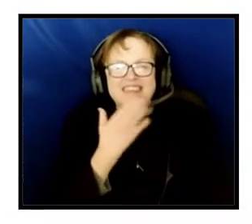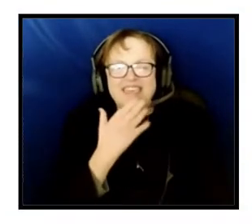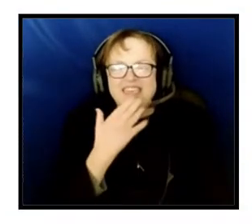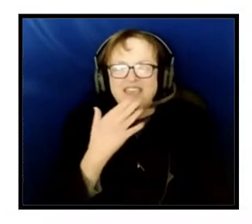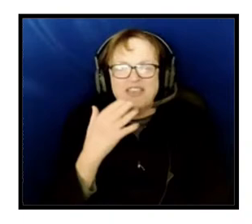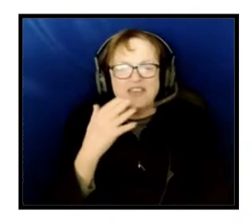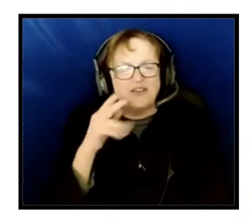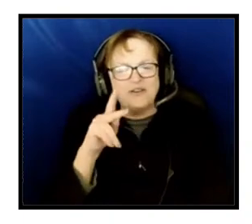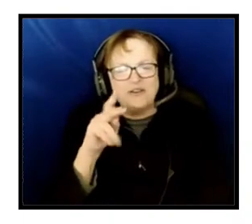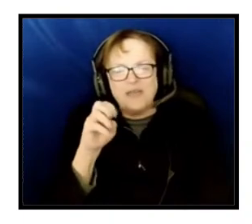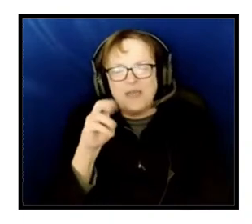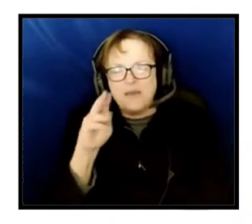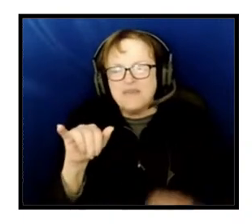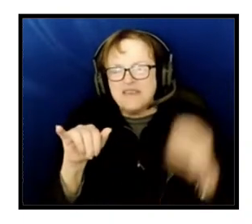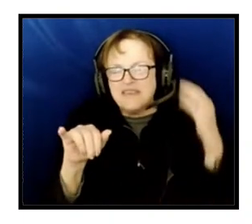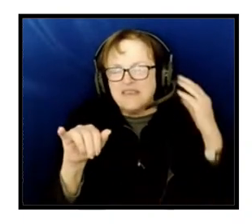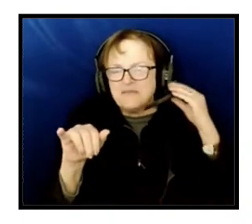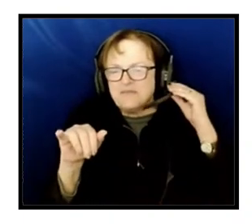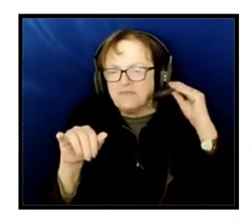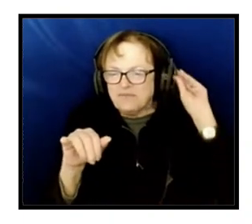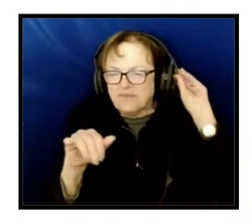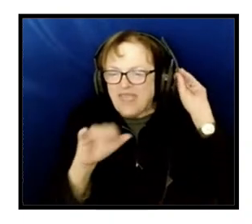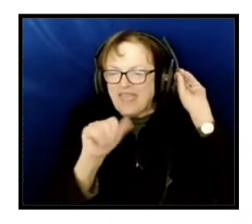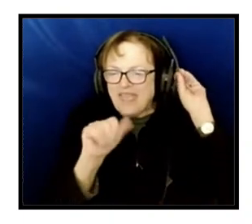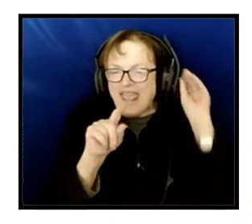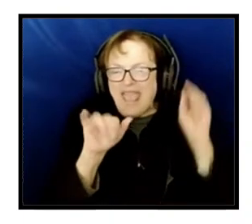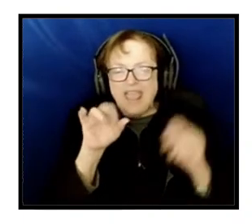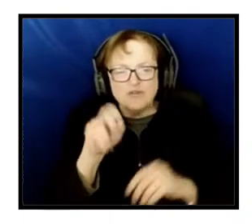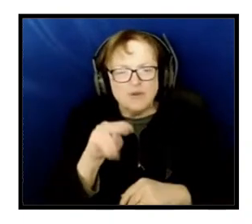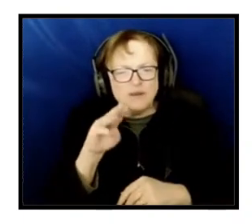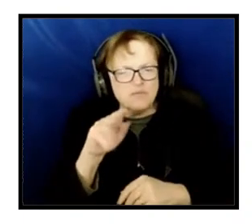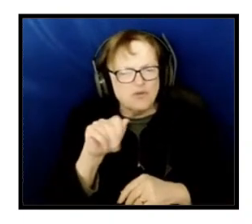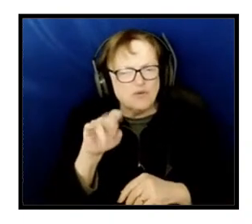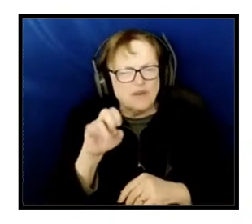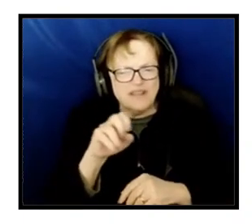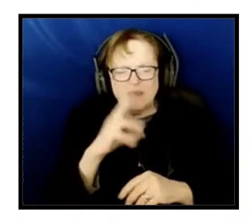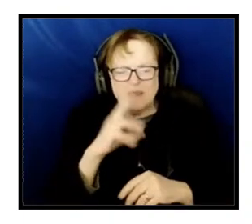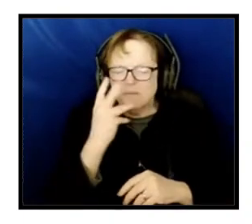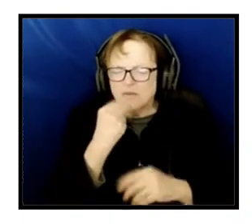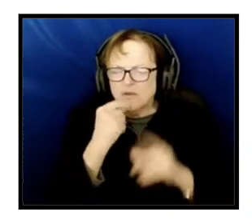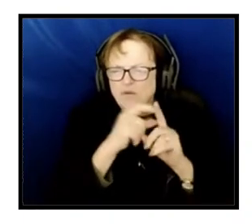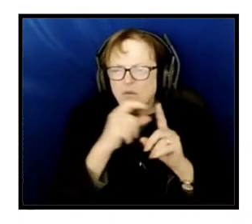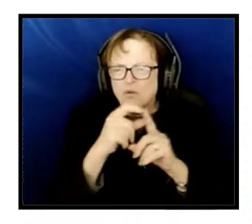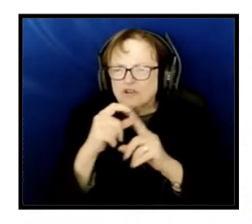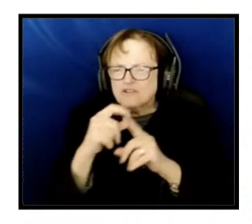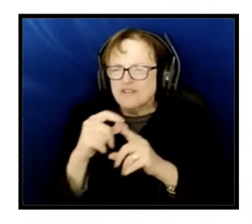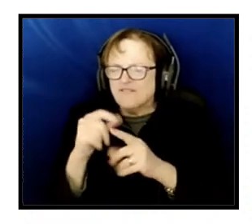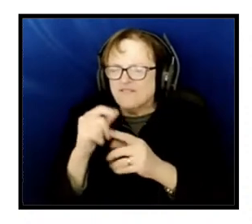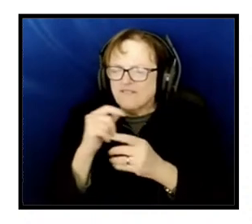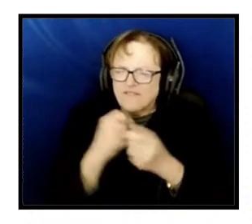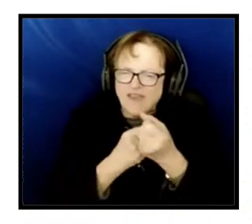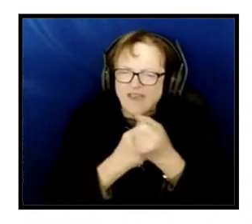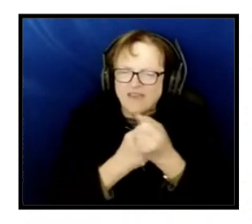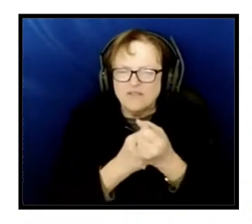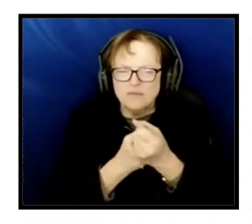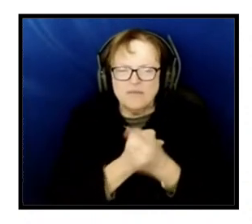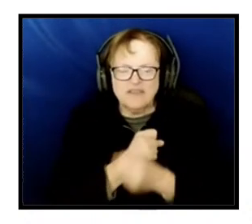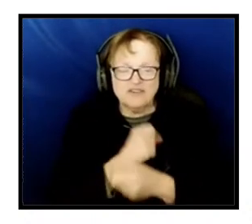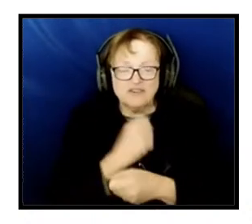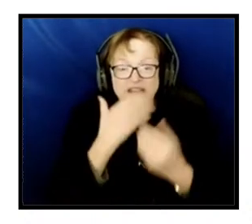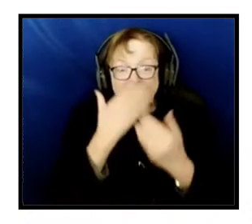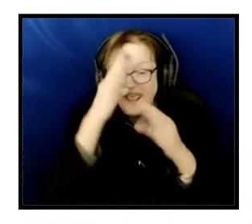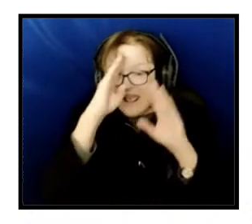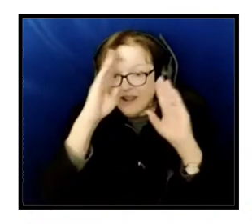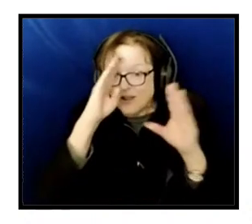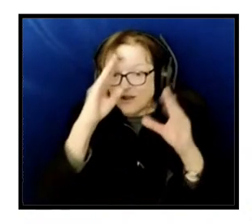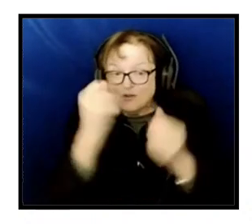Kemi. Thank you, Adrienne Maree Brown, for those beautiful words of affirmation. And hello, good evening, everyone. Thank you for